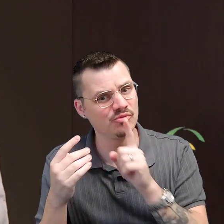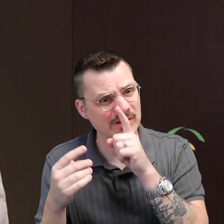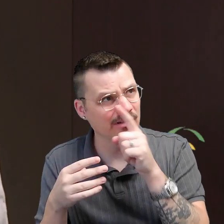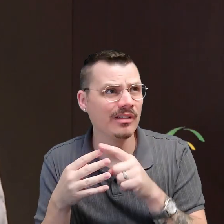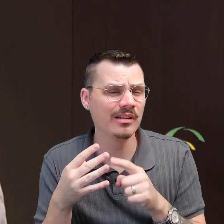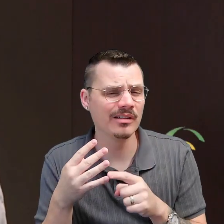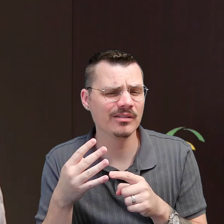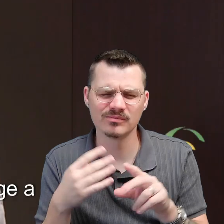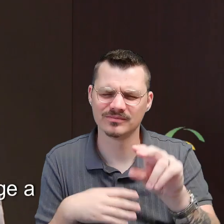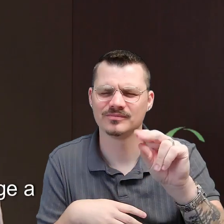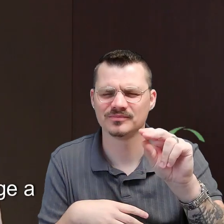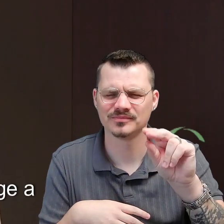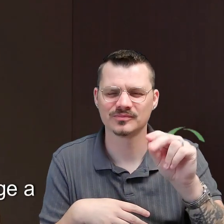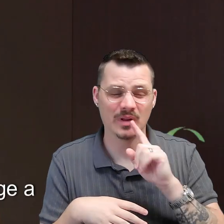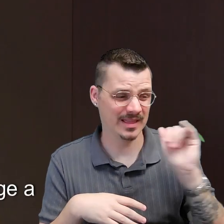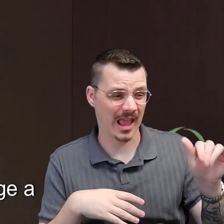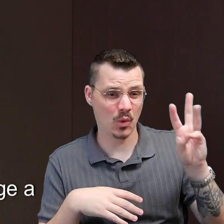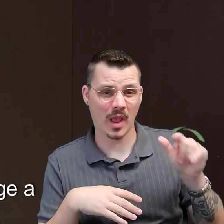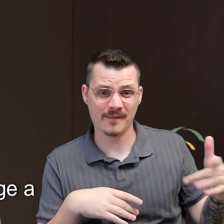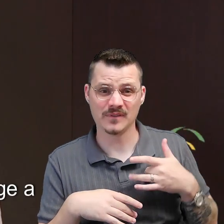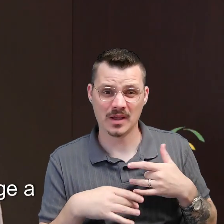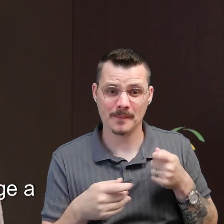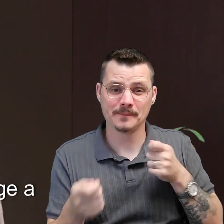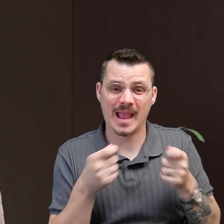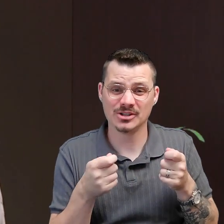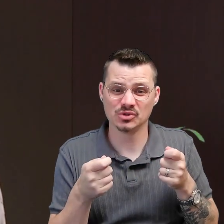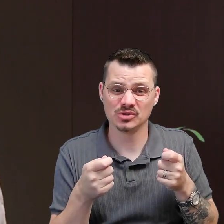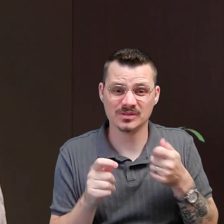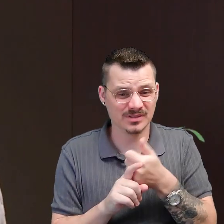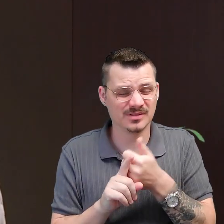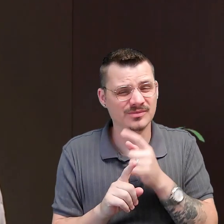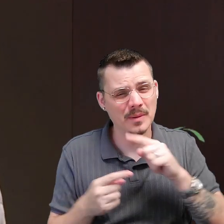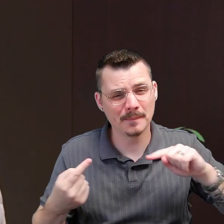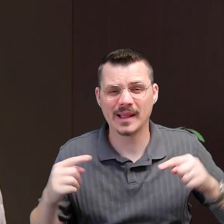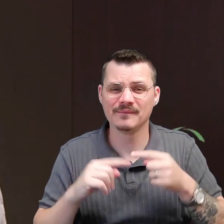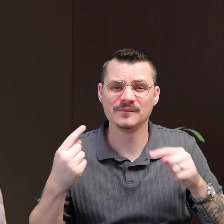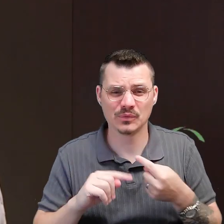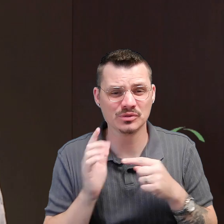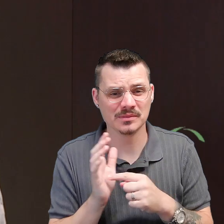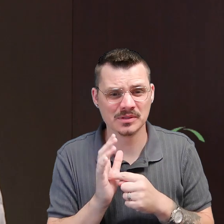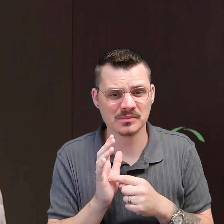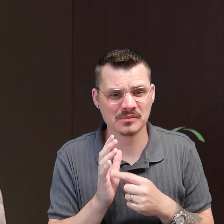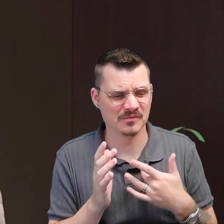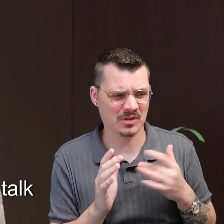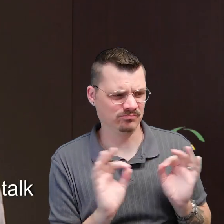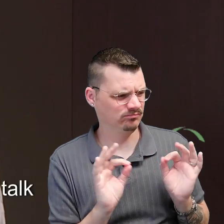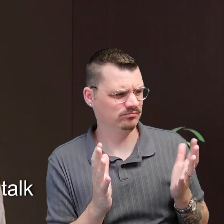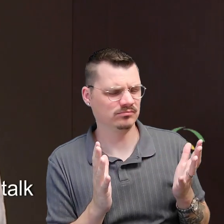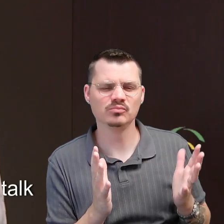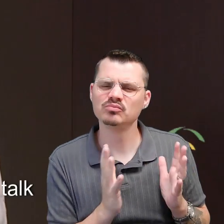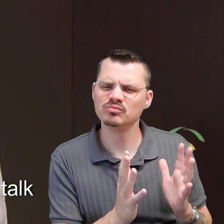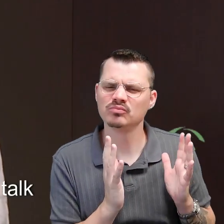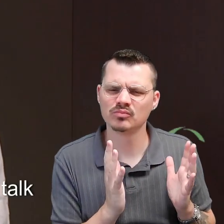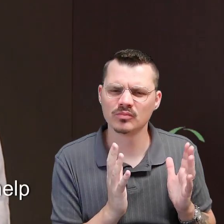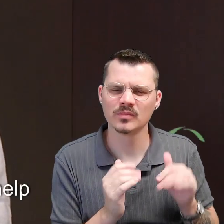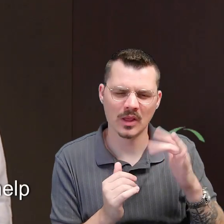No. That's such a harmless way to manage a really painful symptom. And that goes to